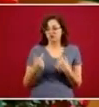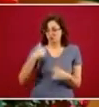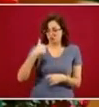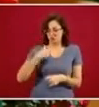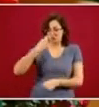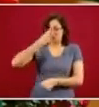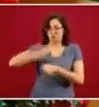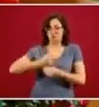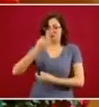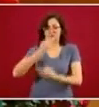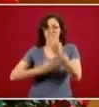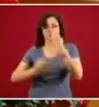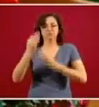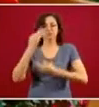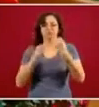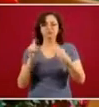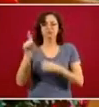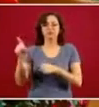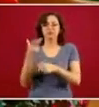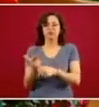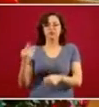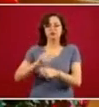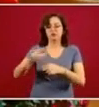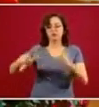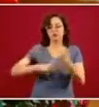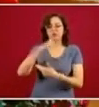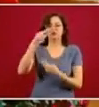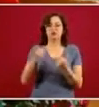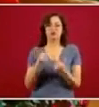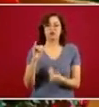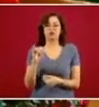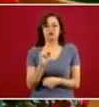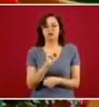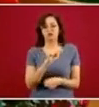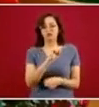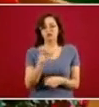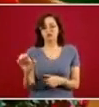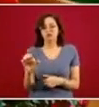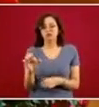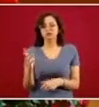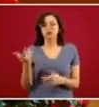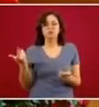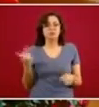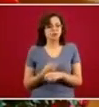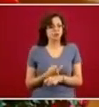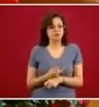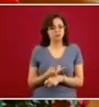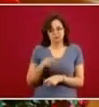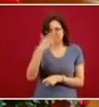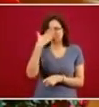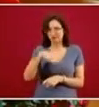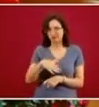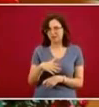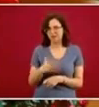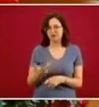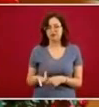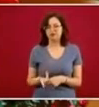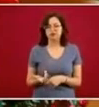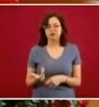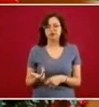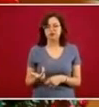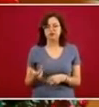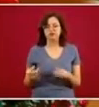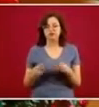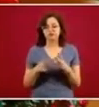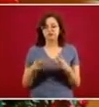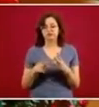nor only did he run away, he also spat on the